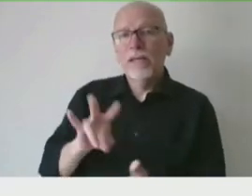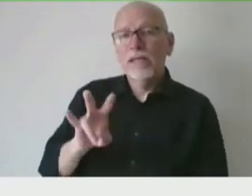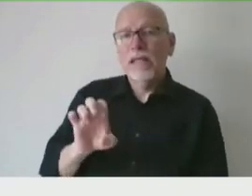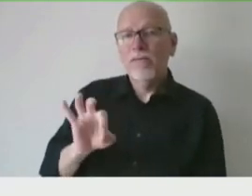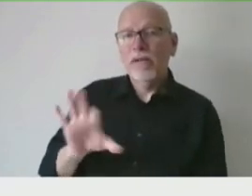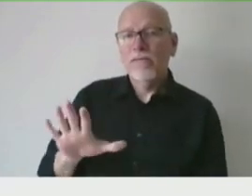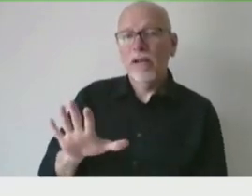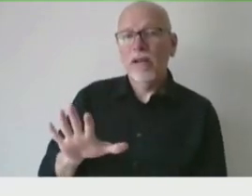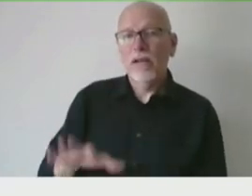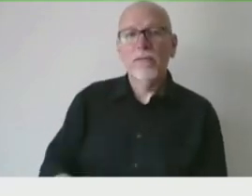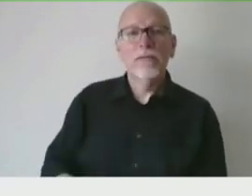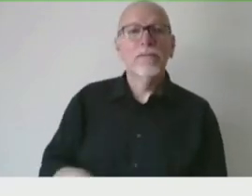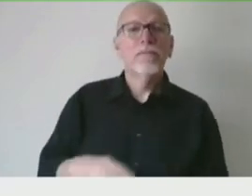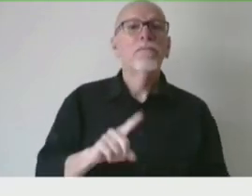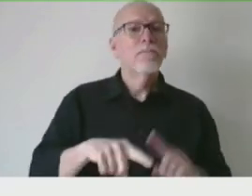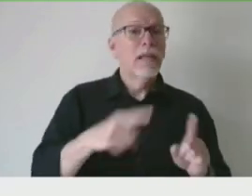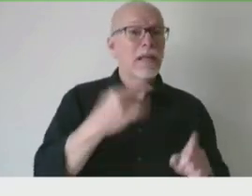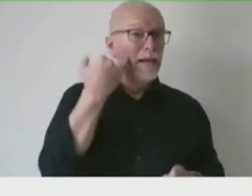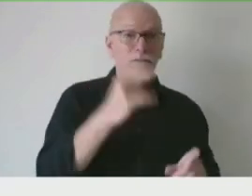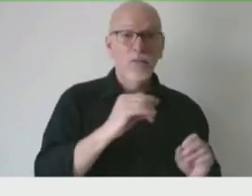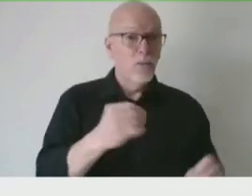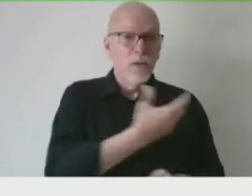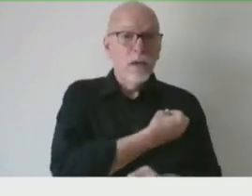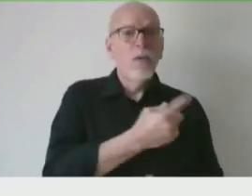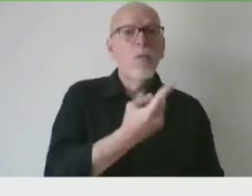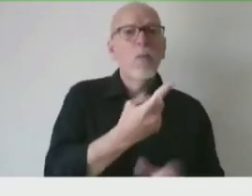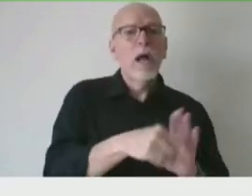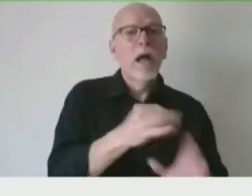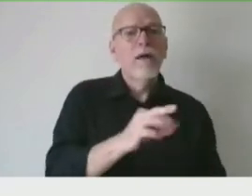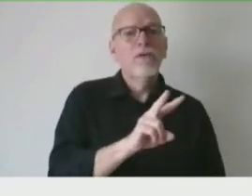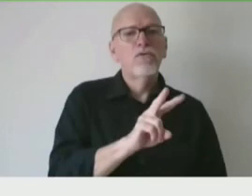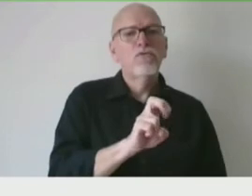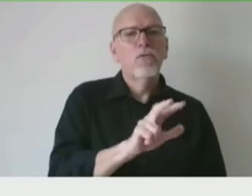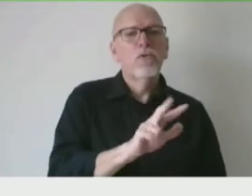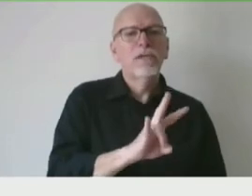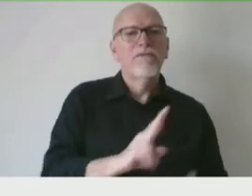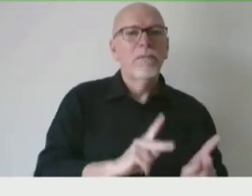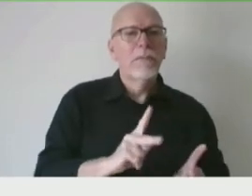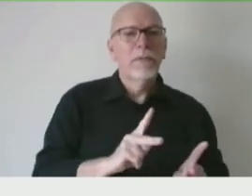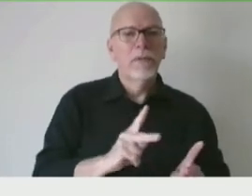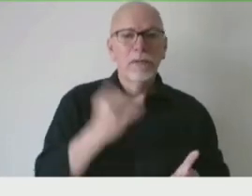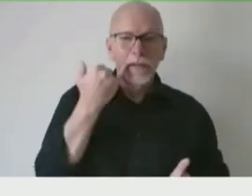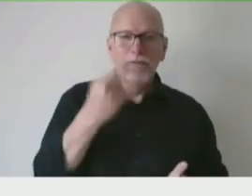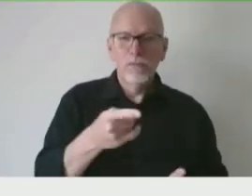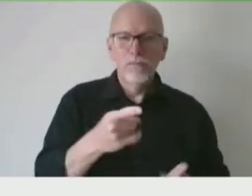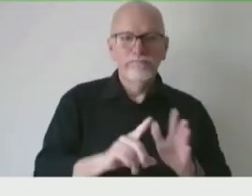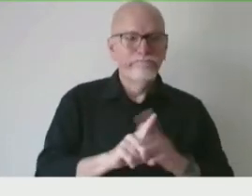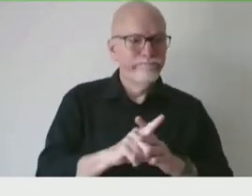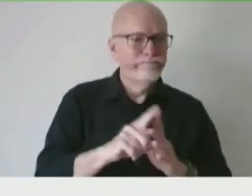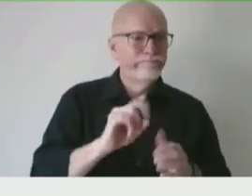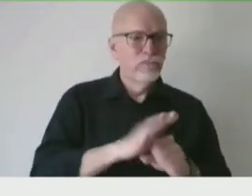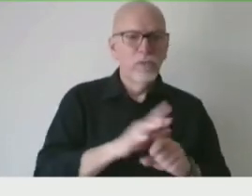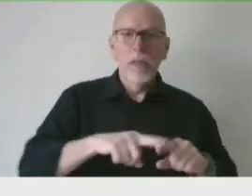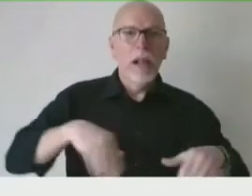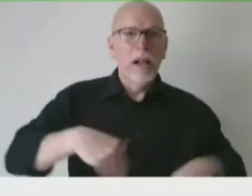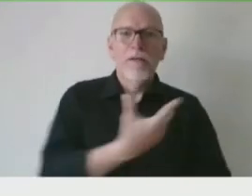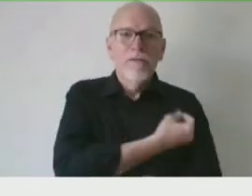18,795, but they become 1 in every 237 people if you develop COVID and are not